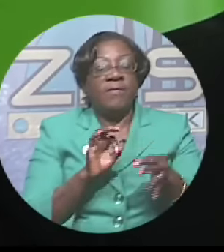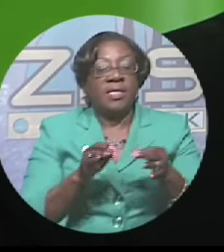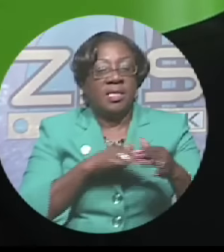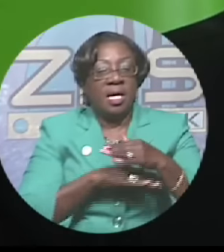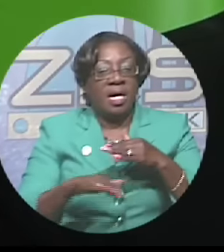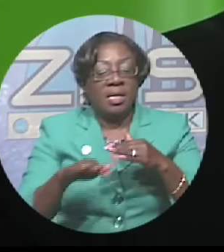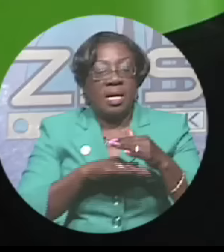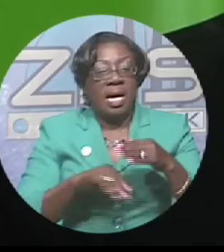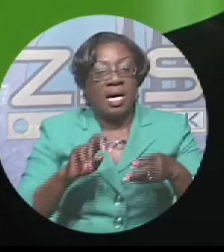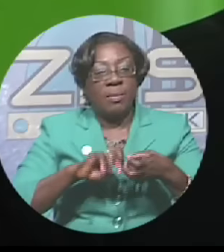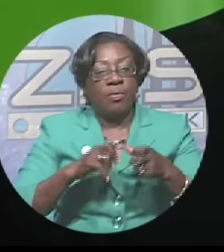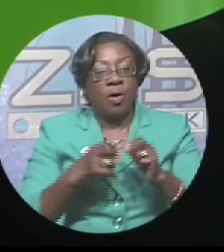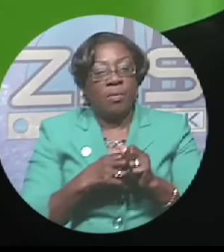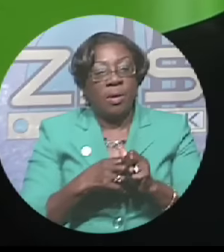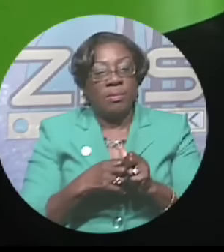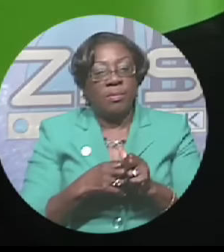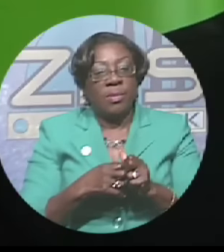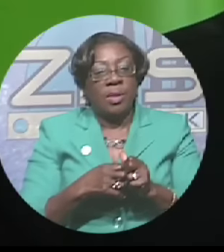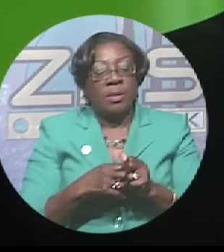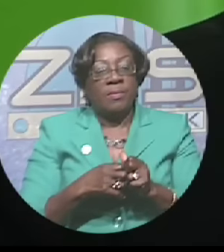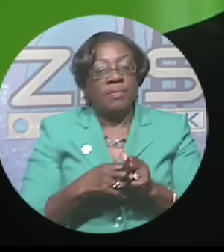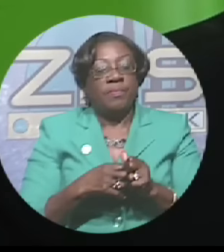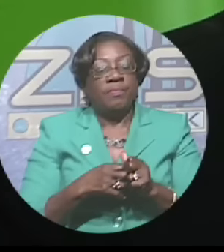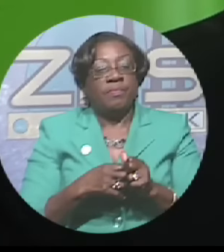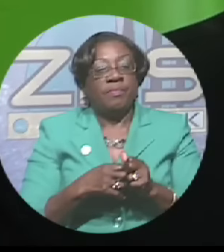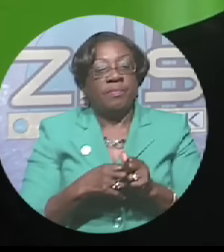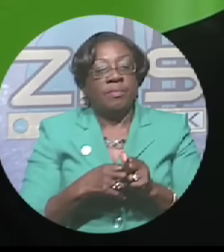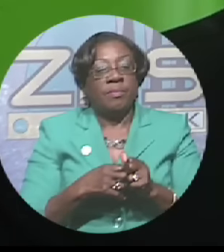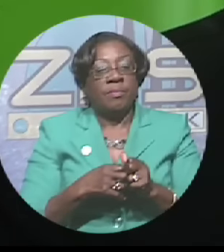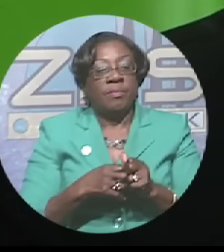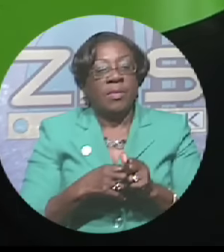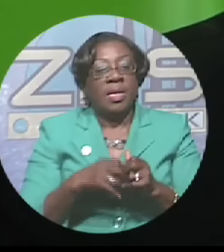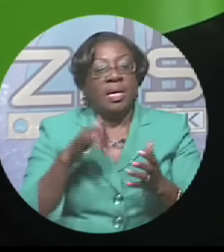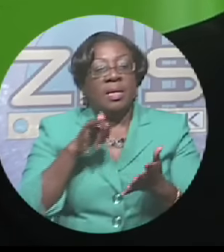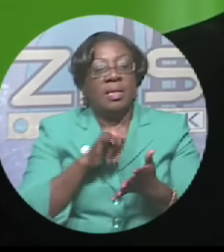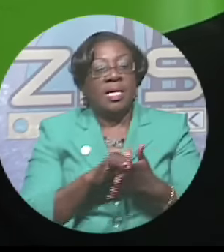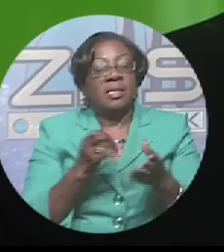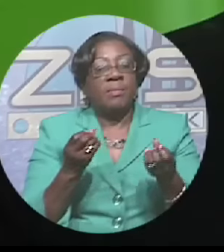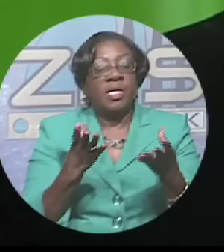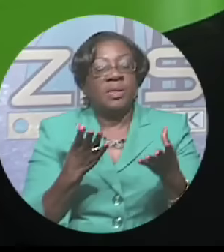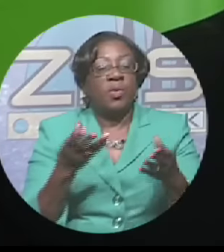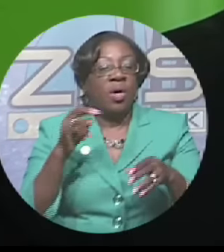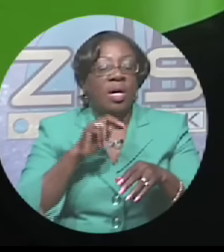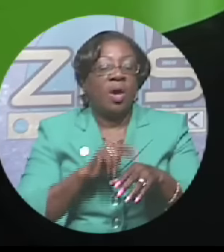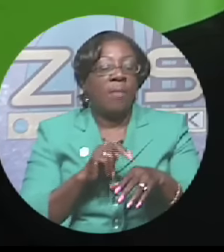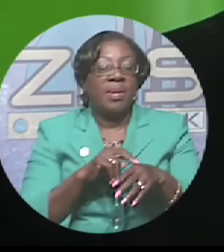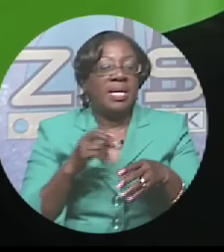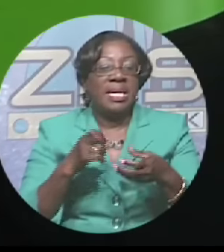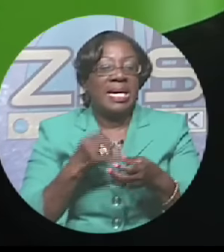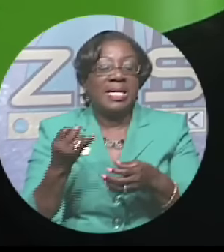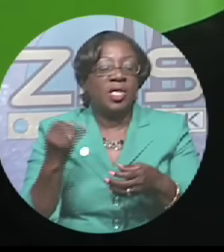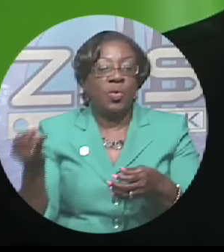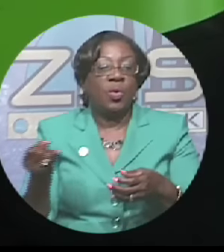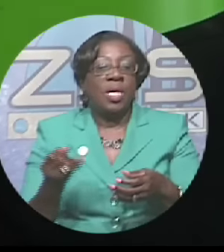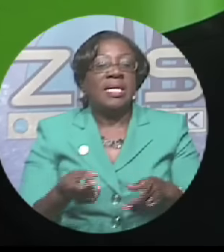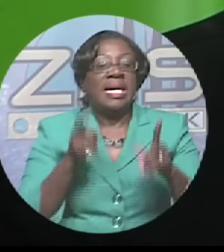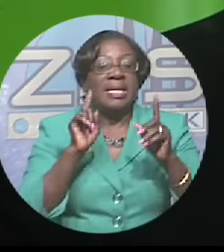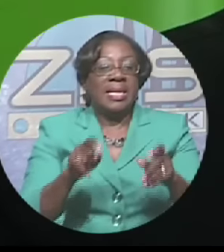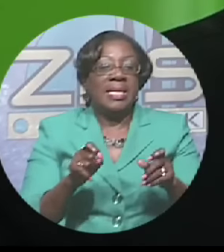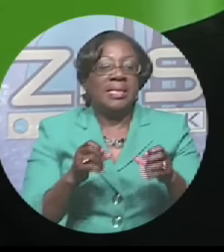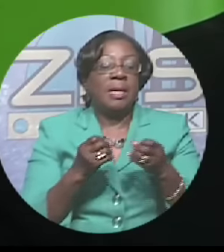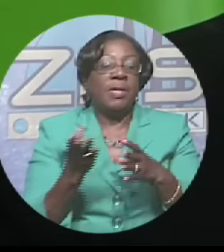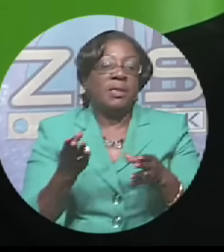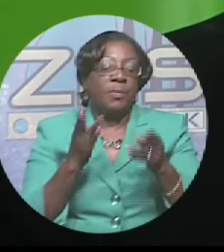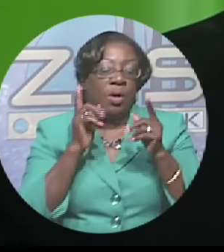with respect to mortgage arrears. That is a much more complicated issue that requires a much more thought out